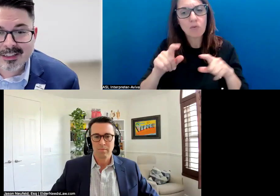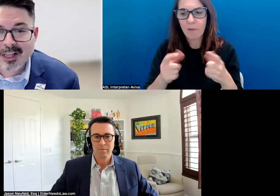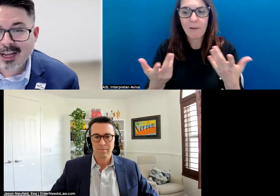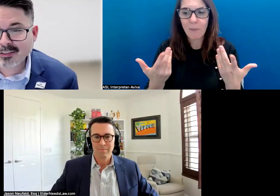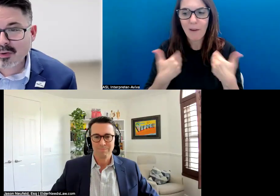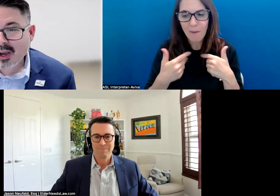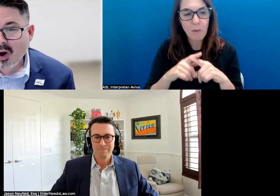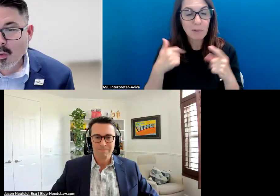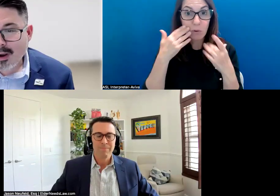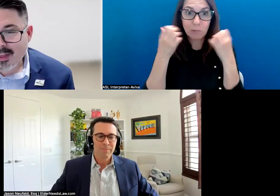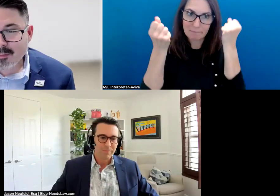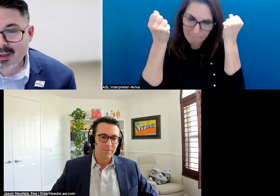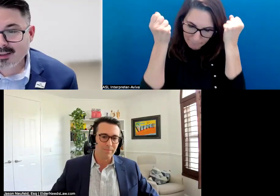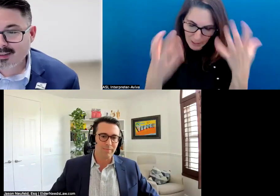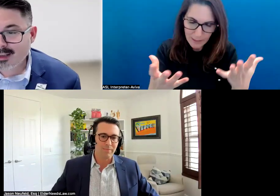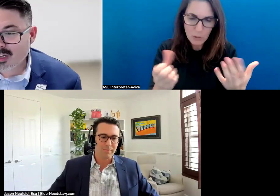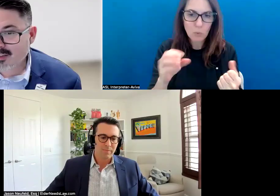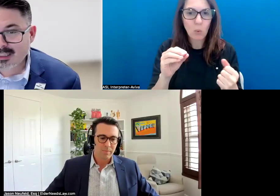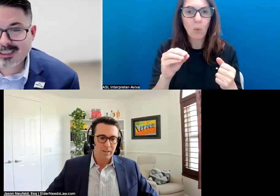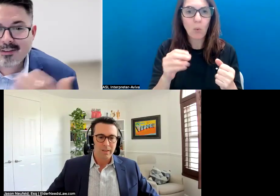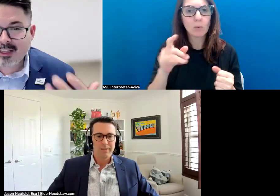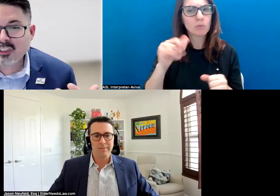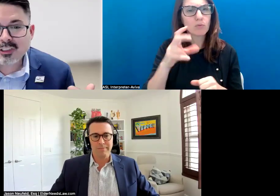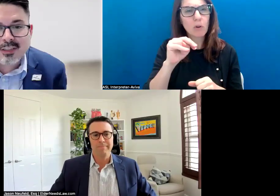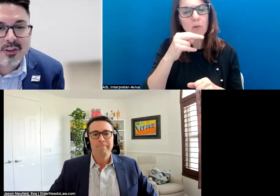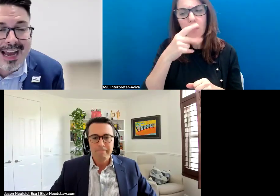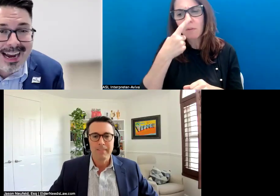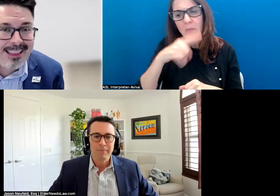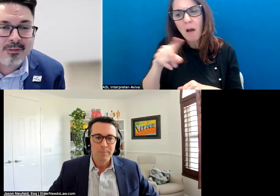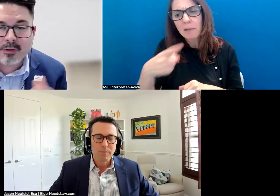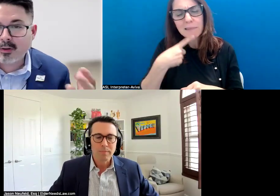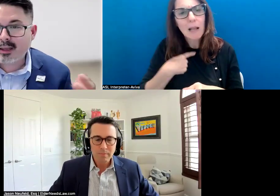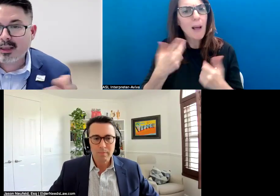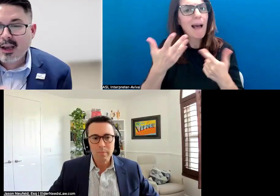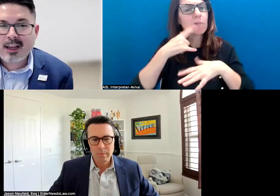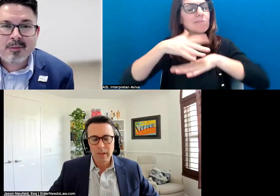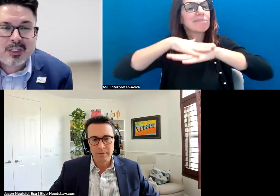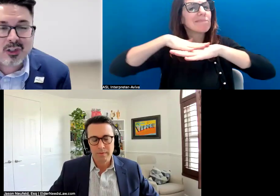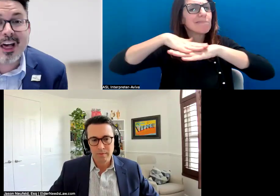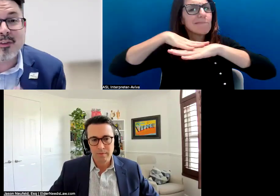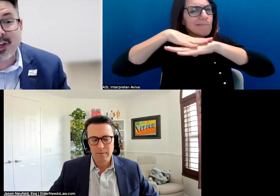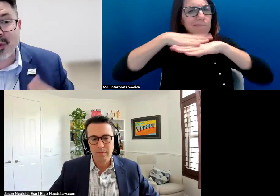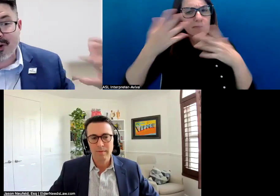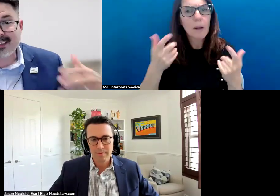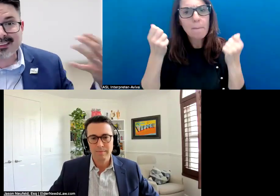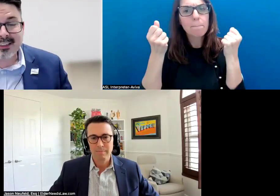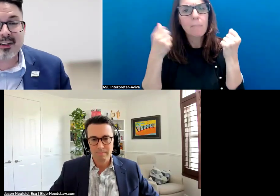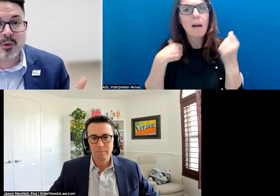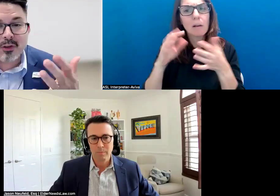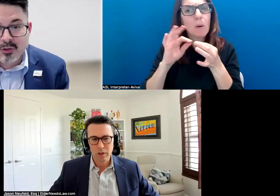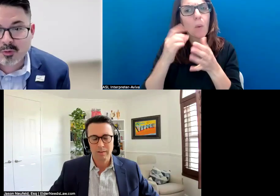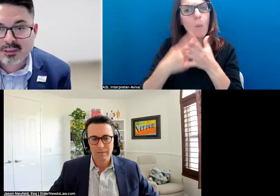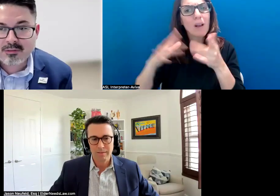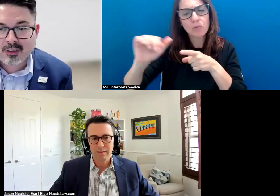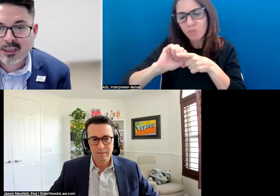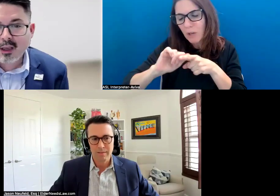a lot. So with that being said, Jason, let's dive in. Let's just tell us high level, all right? I mentioned a lot of what your practice does, what